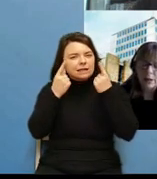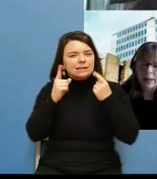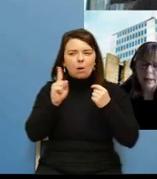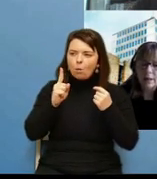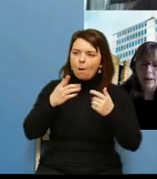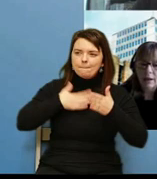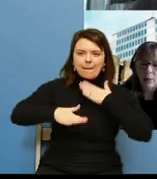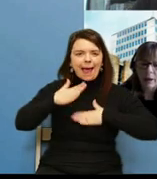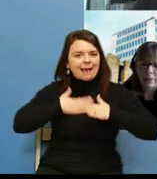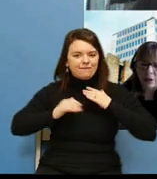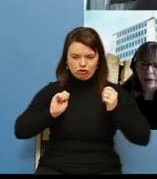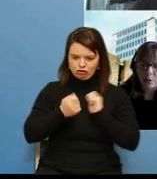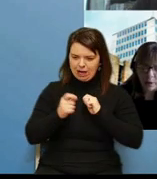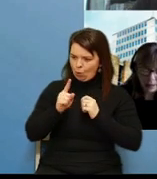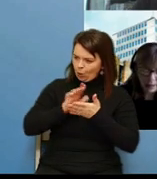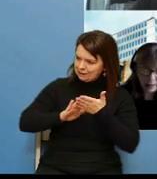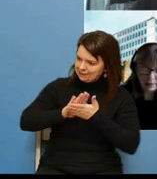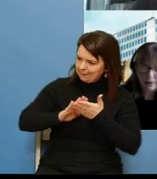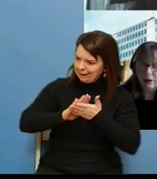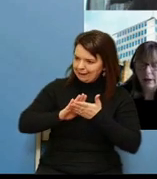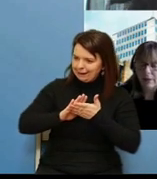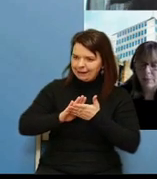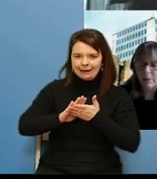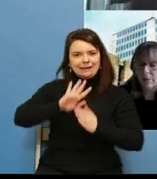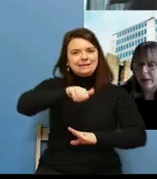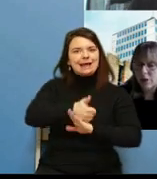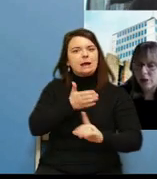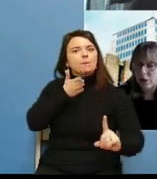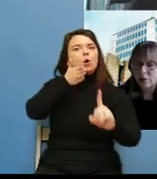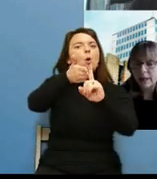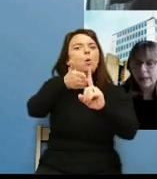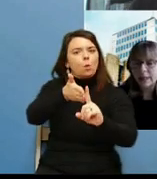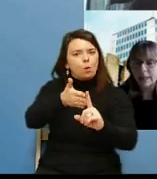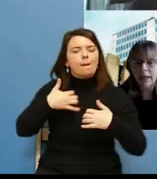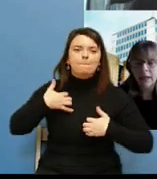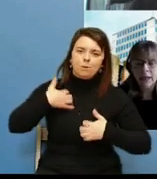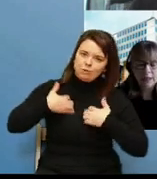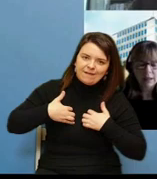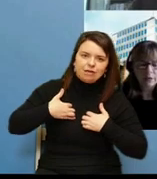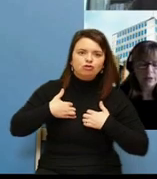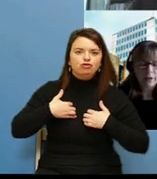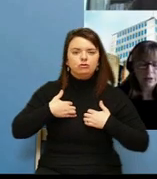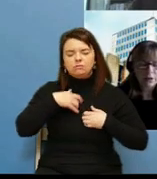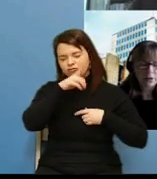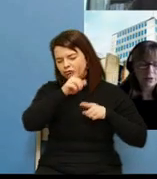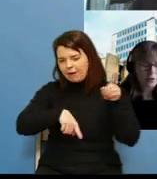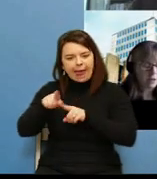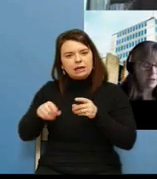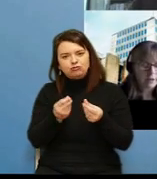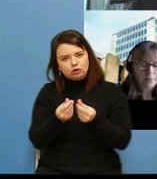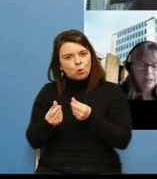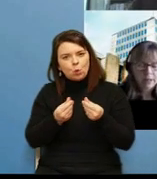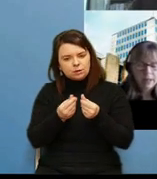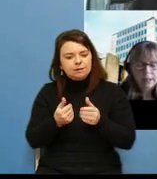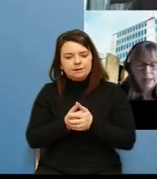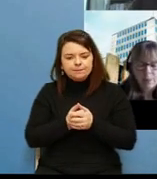to understand what behaviour change means, looking at their motivation, goal setting. So there's a range of resources on